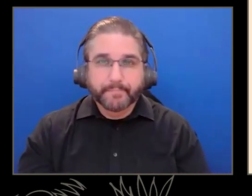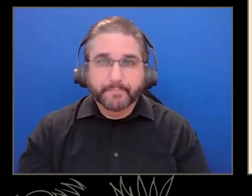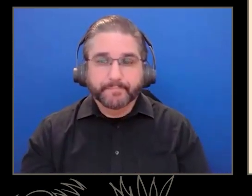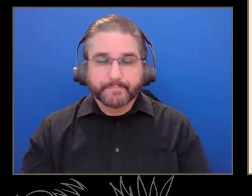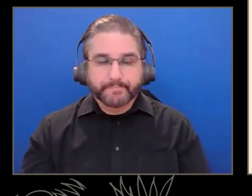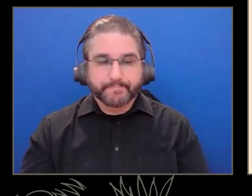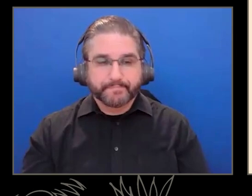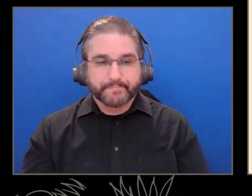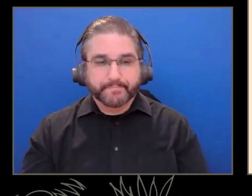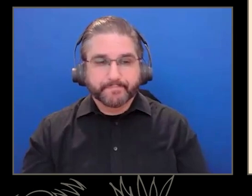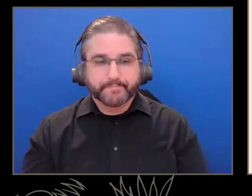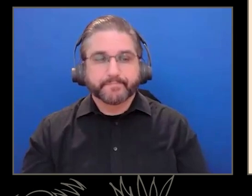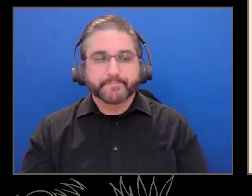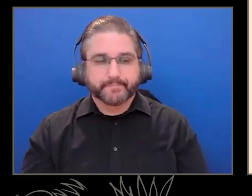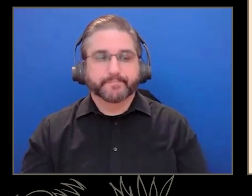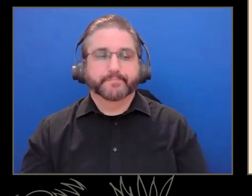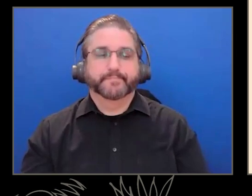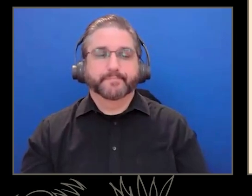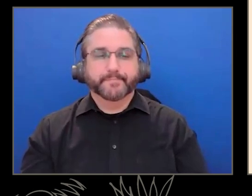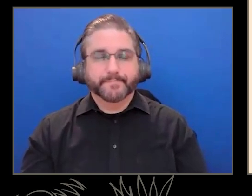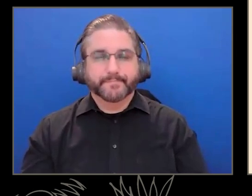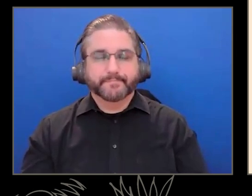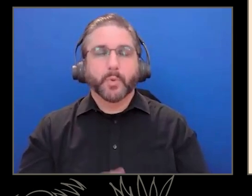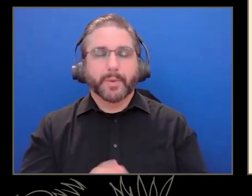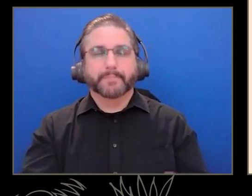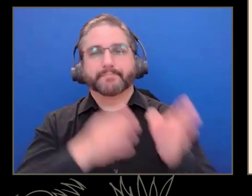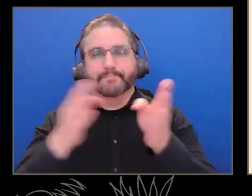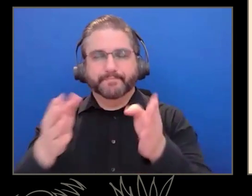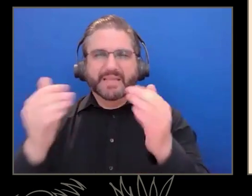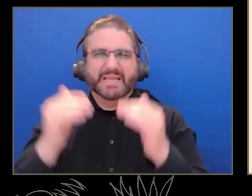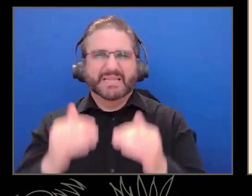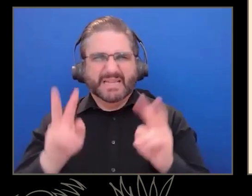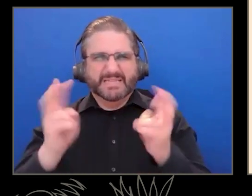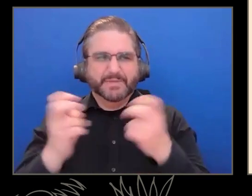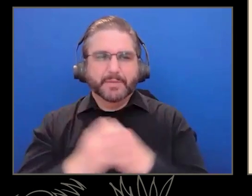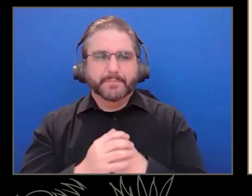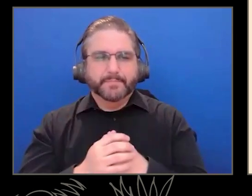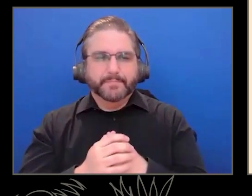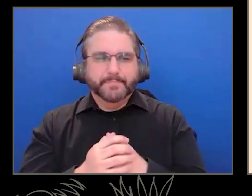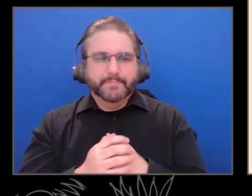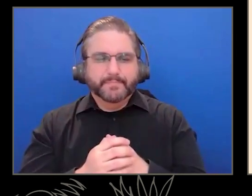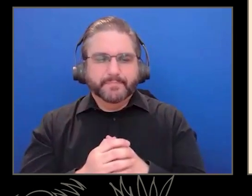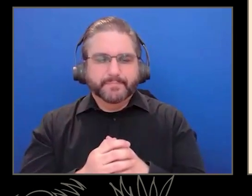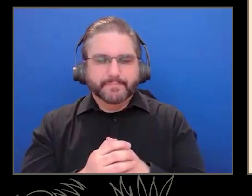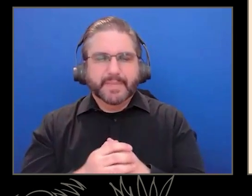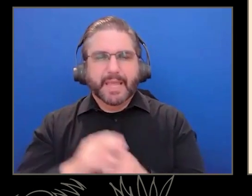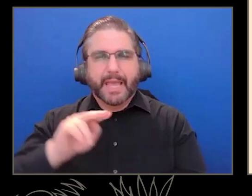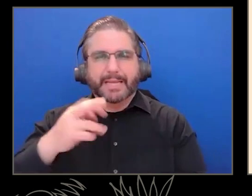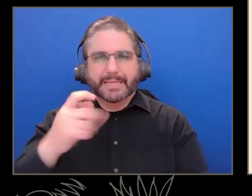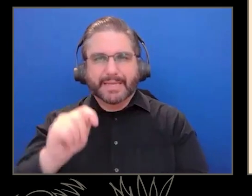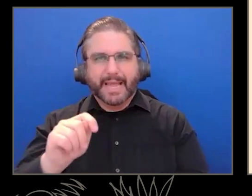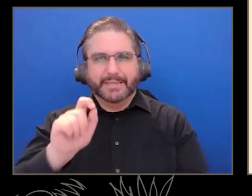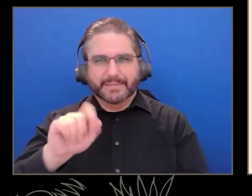OK, so moving on to the next one. This one is Next.js specific, and it revolves